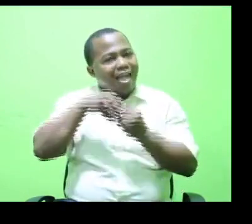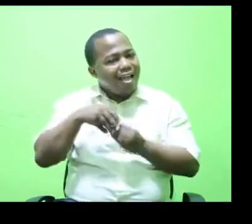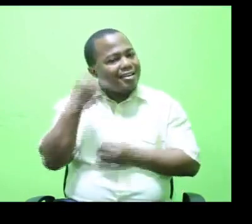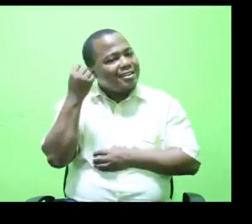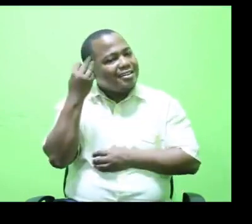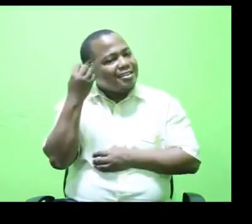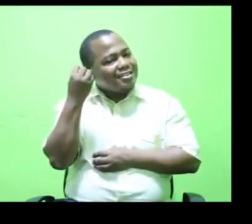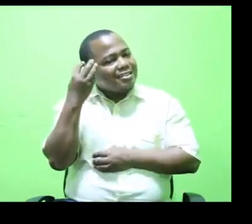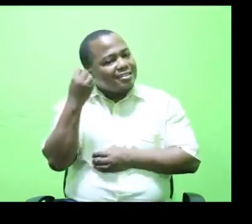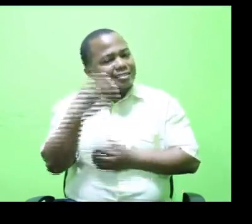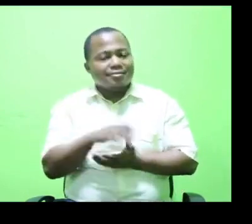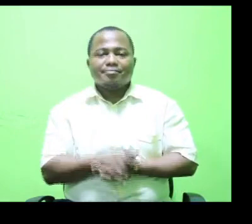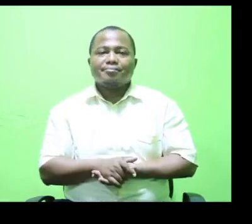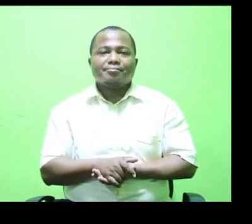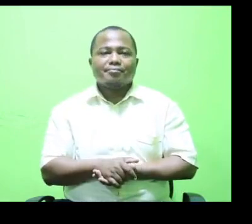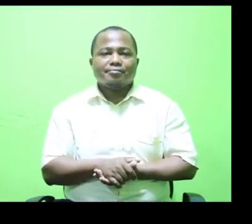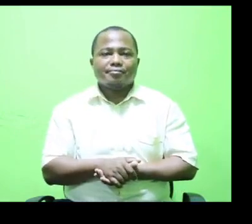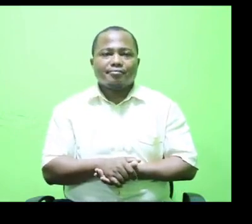disease.